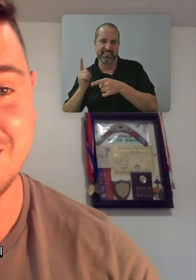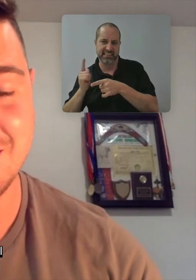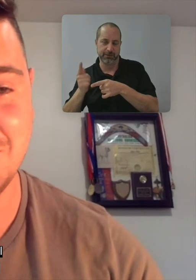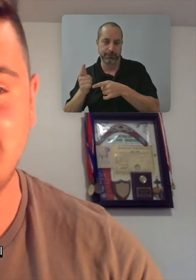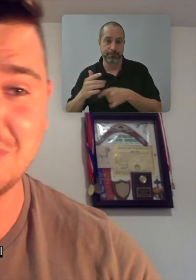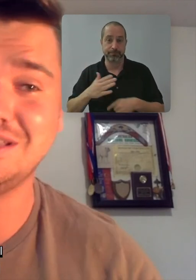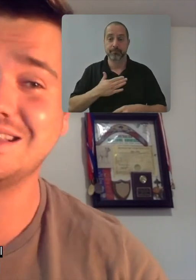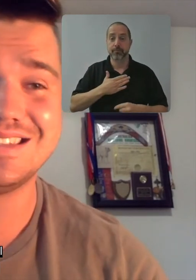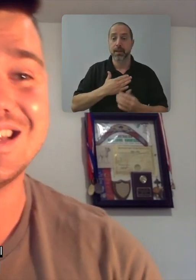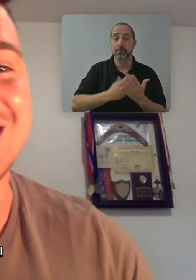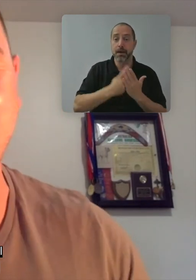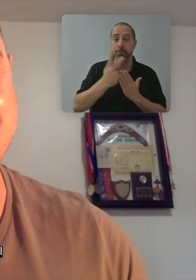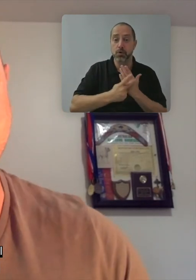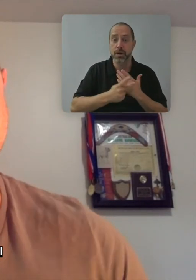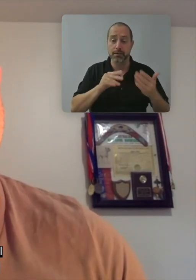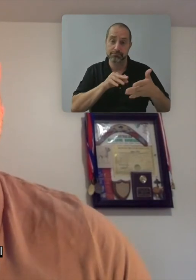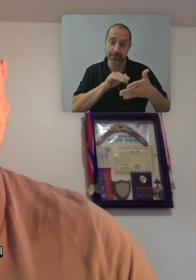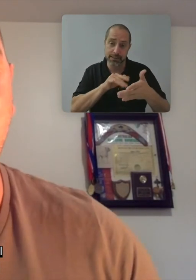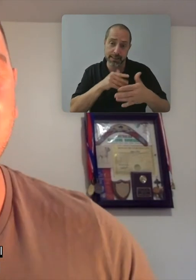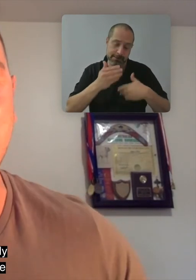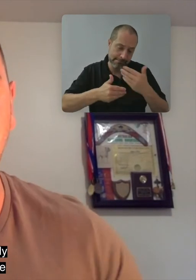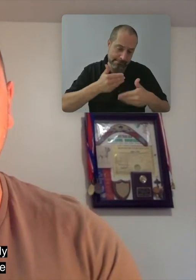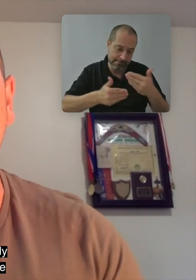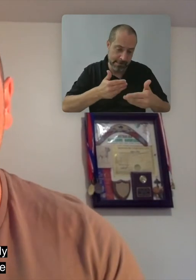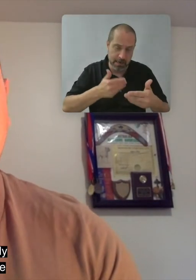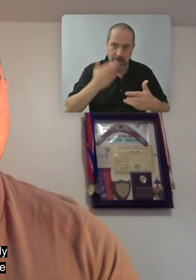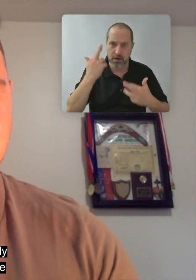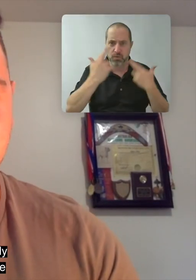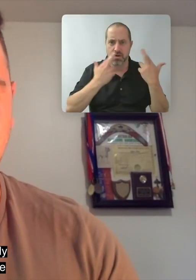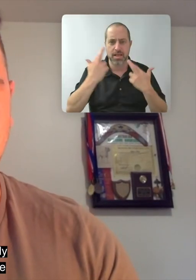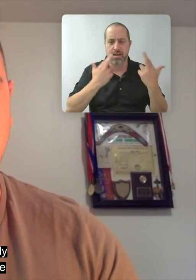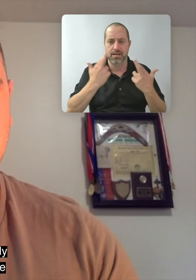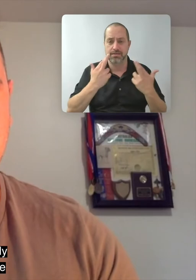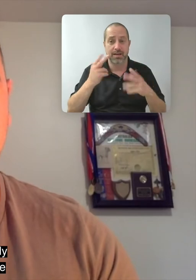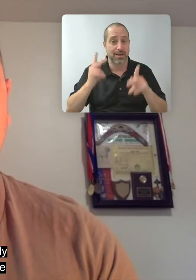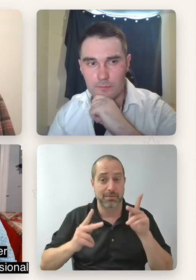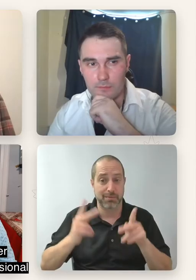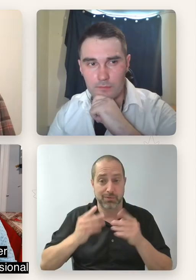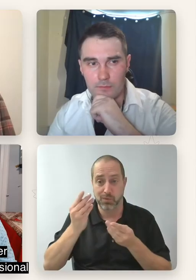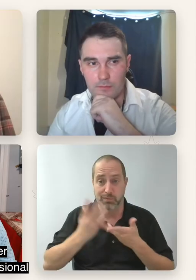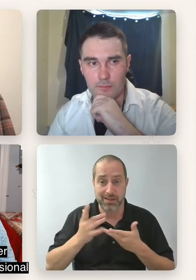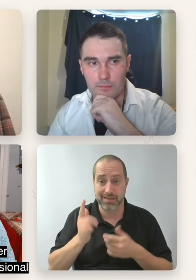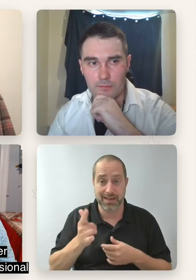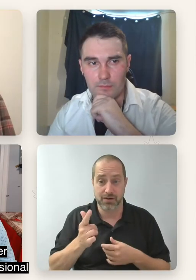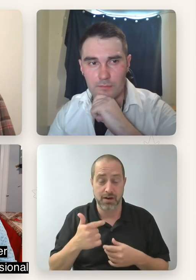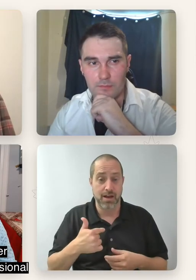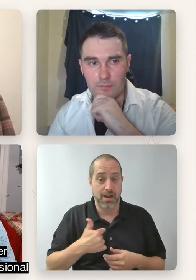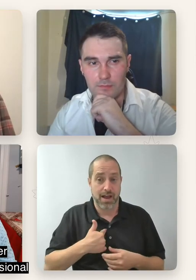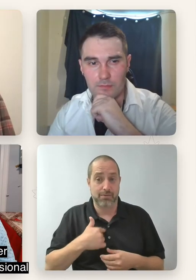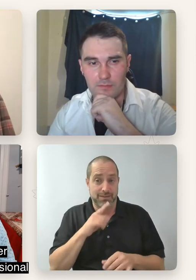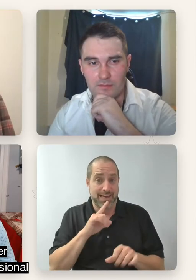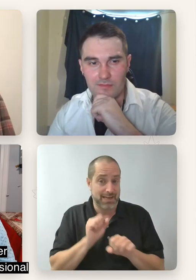and people didn't tell me until much later was that I was actually the first ever graduate in a wheelchair to ever